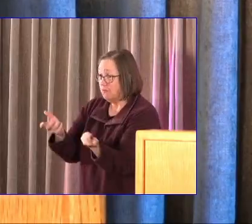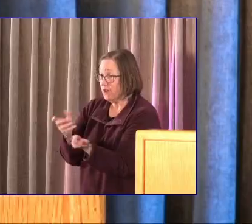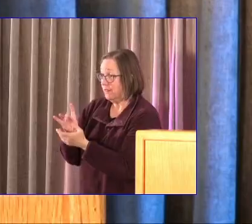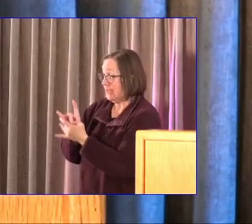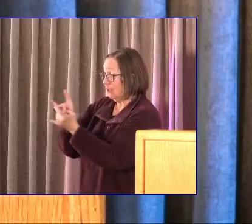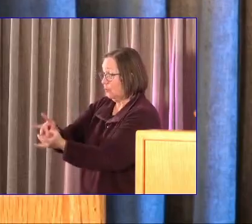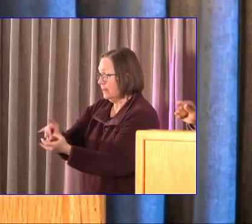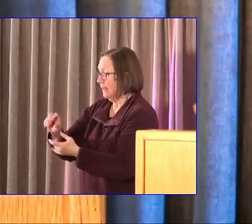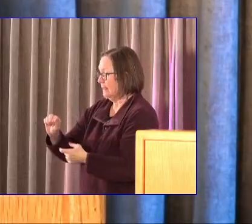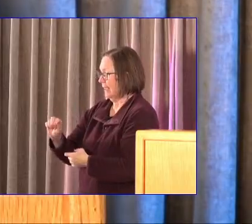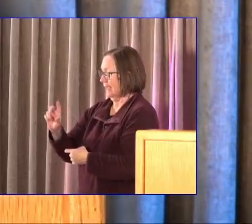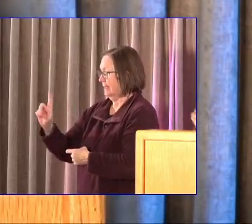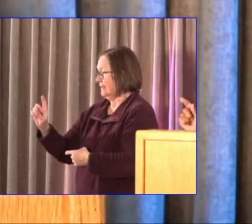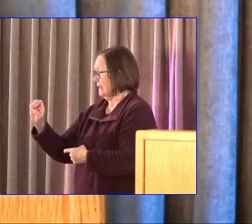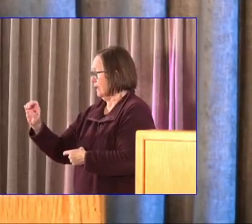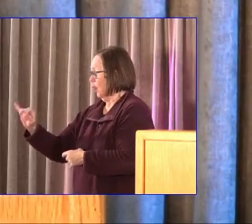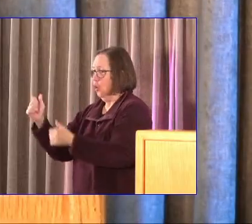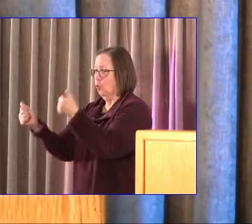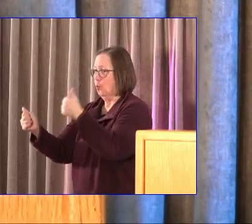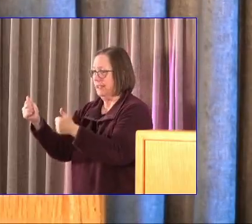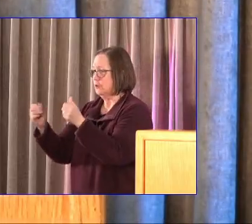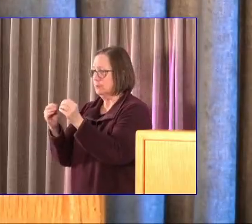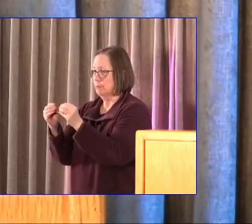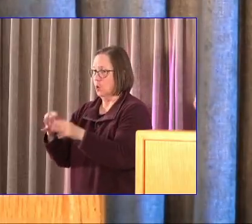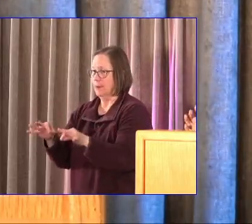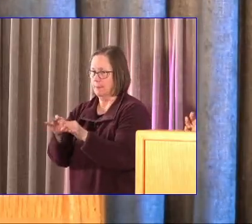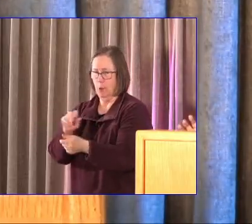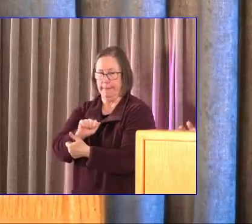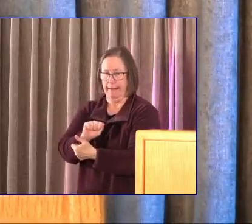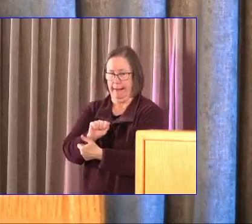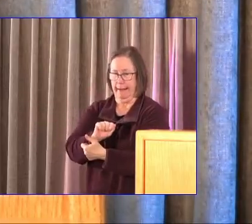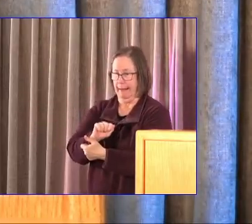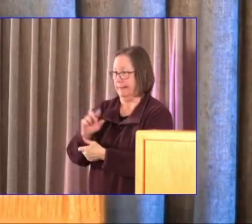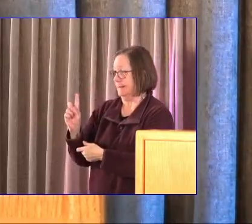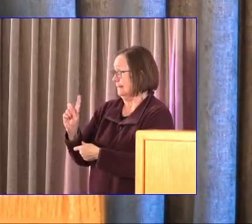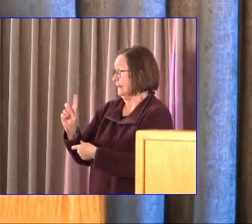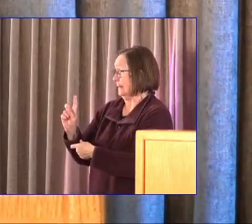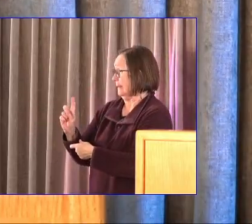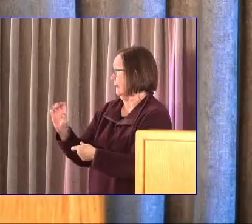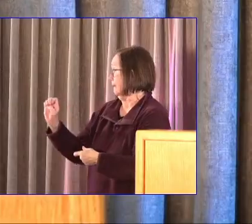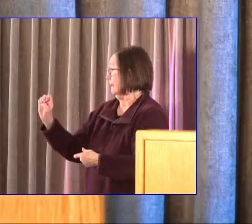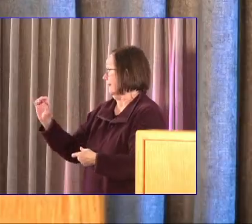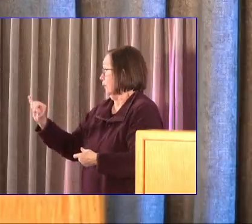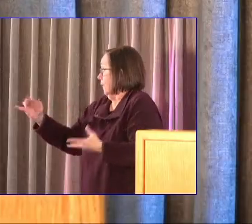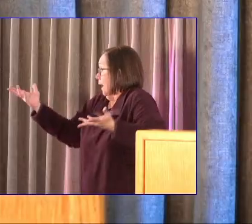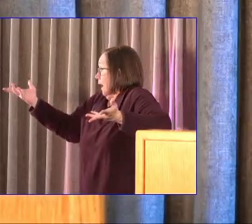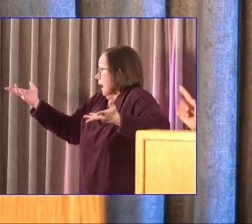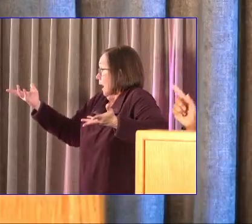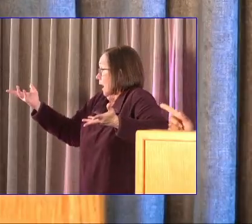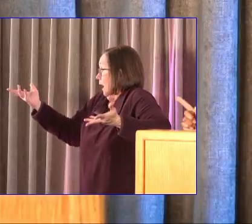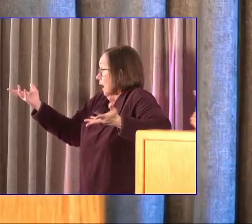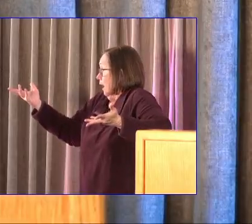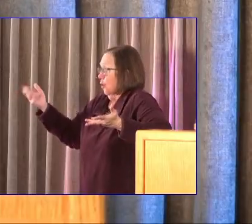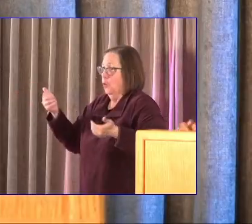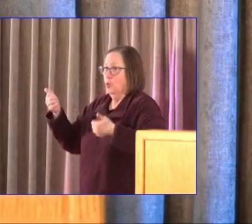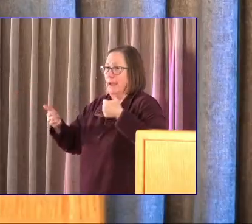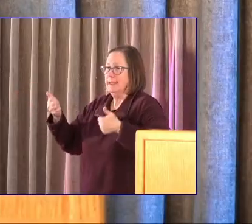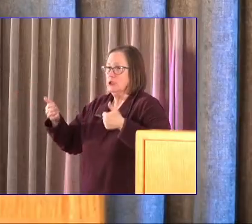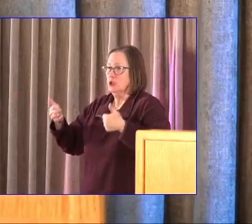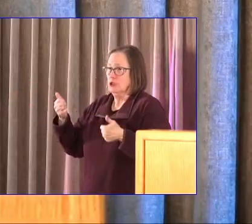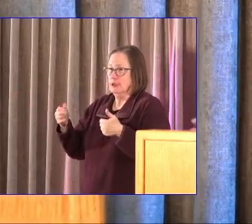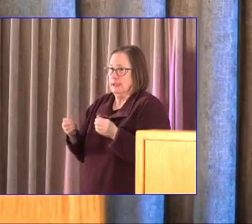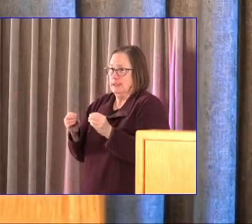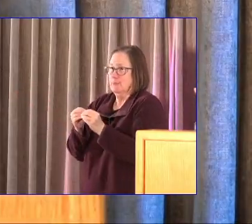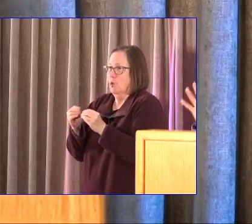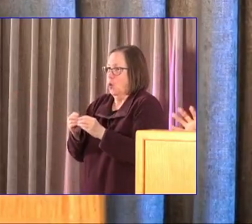is the D, is the E, or it's the I, then you highlight that and you start there. You define that and you begin